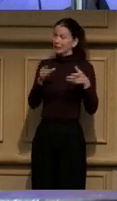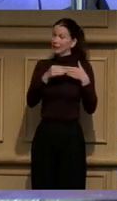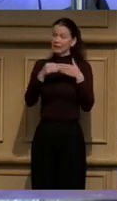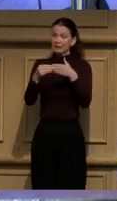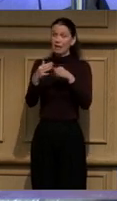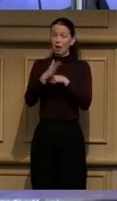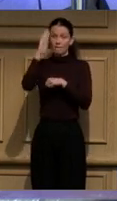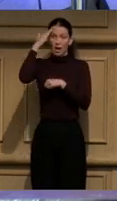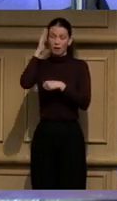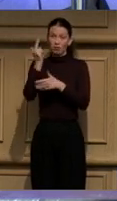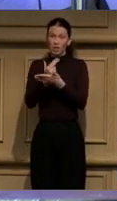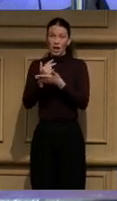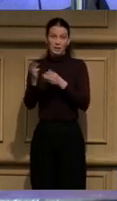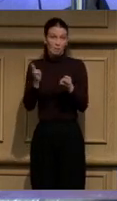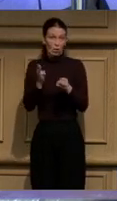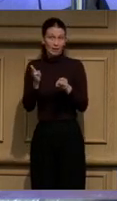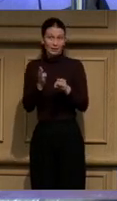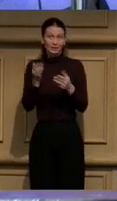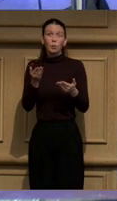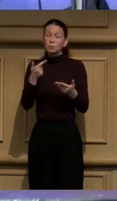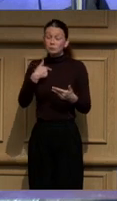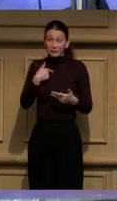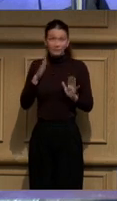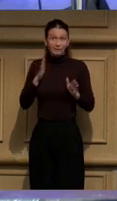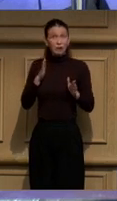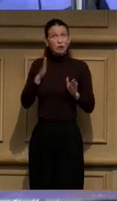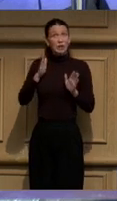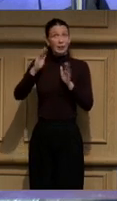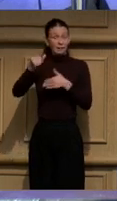moment. As someone who left Ireland about